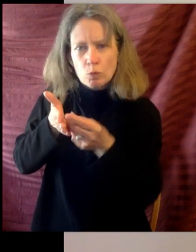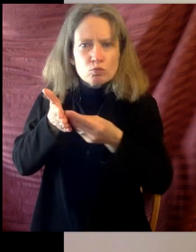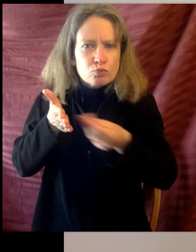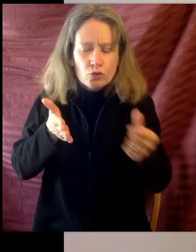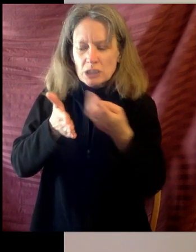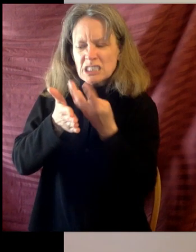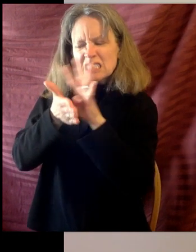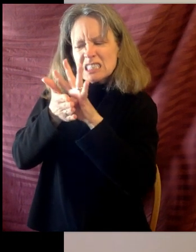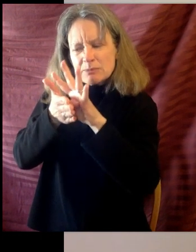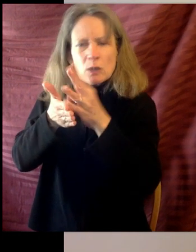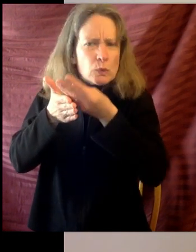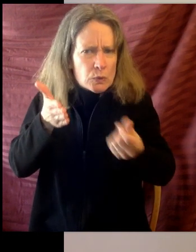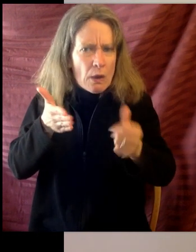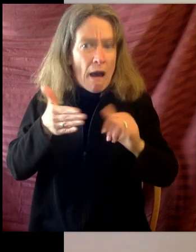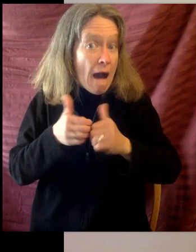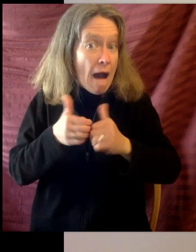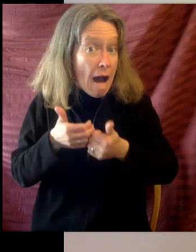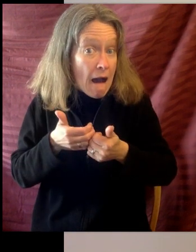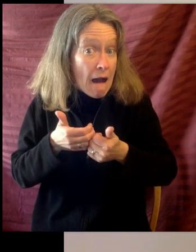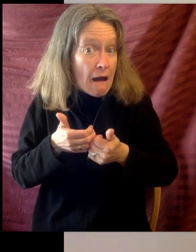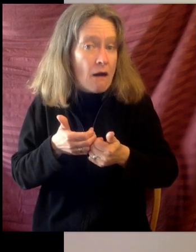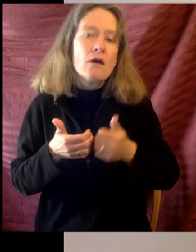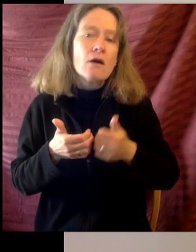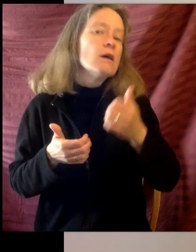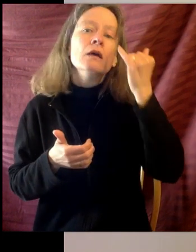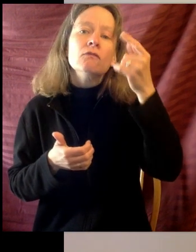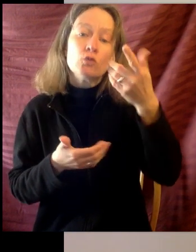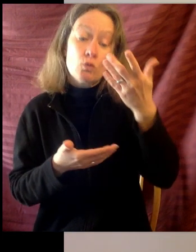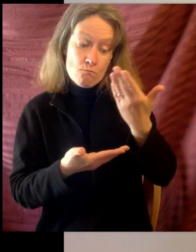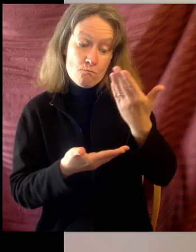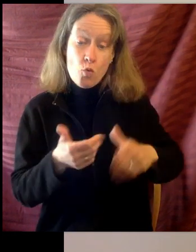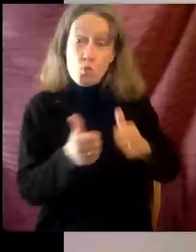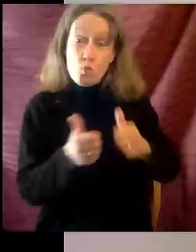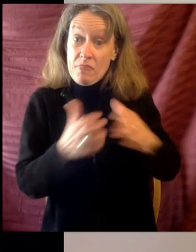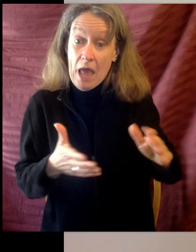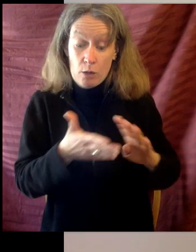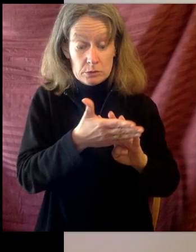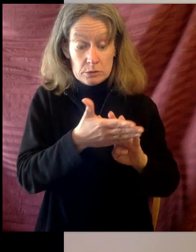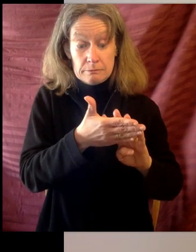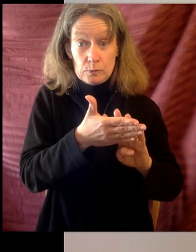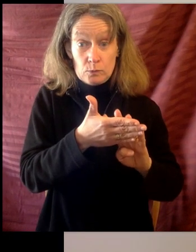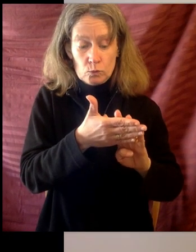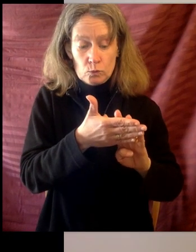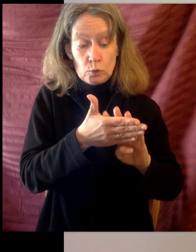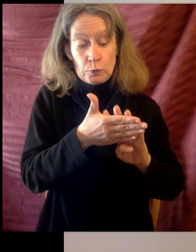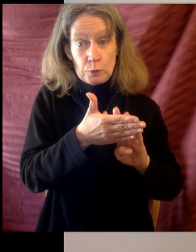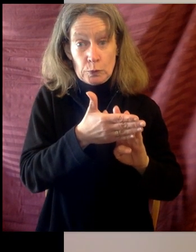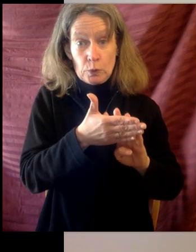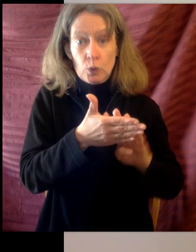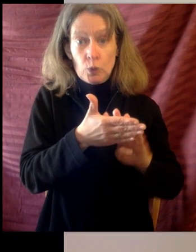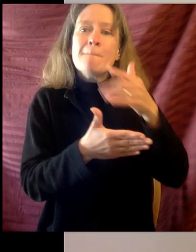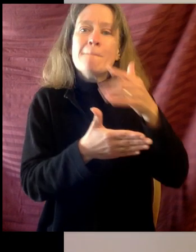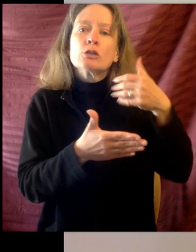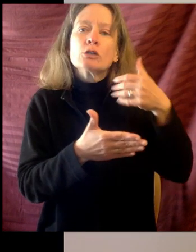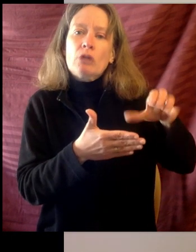if you were born with small spines or no spines, you had a better chance of living. Then